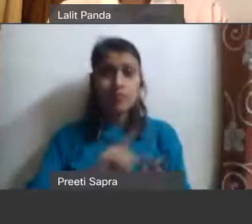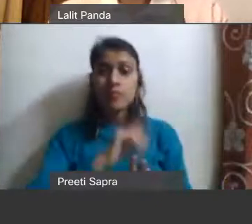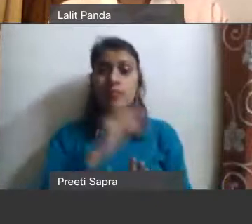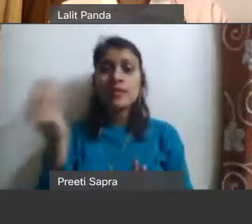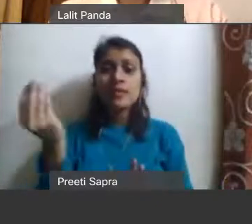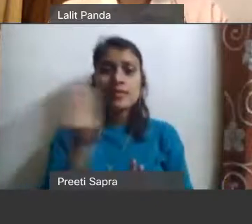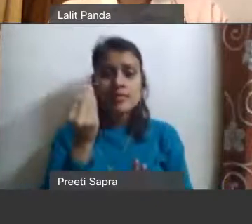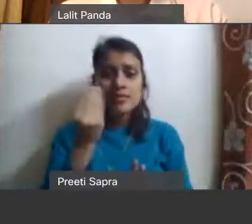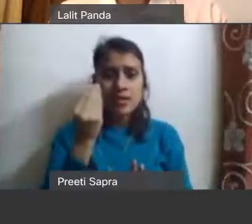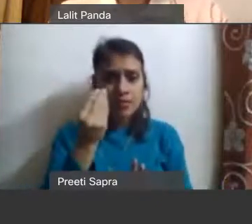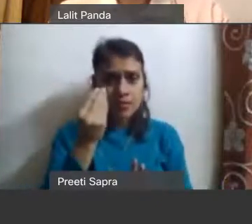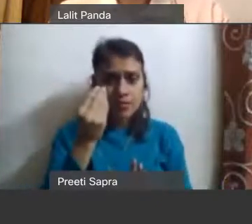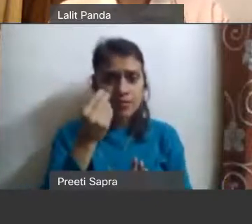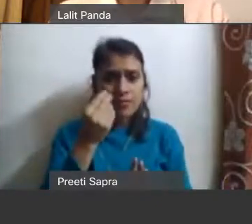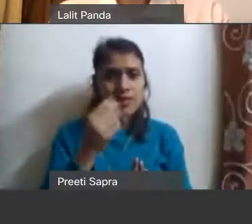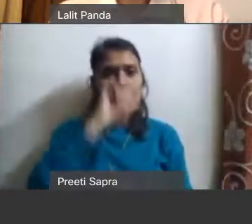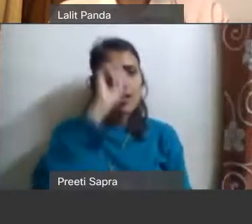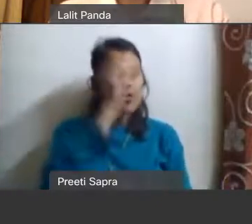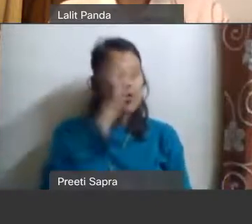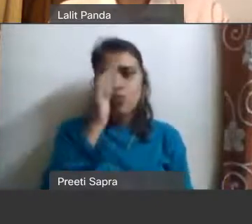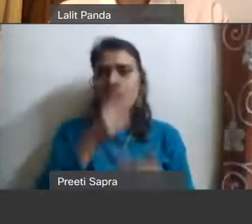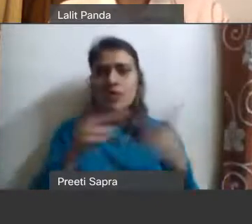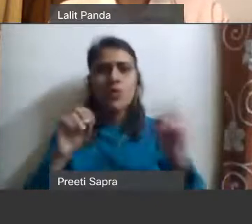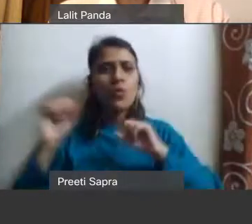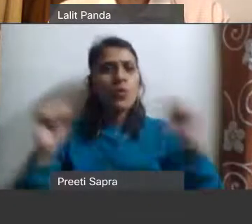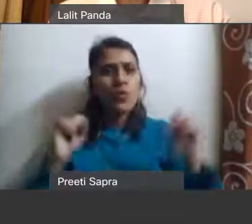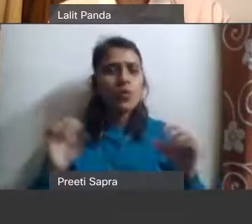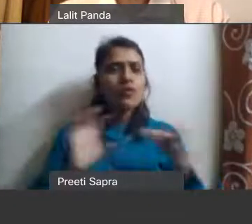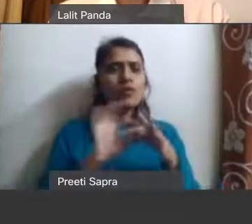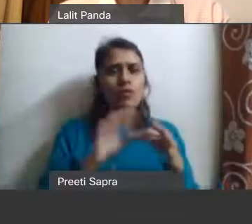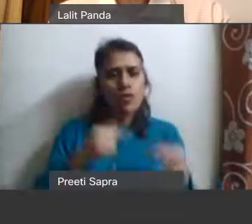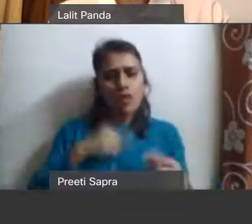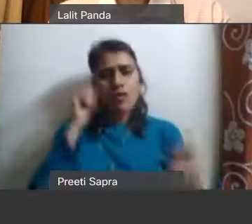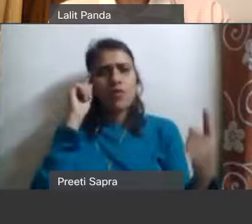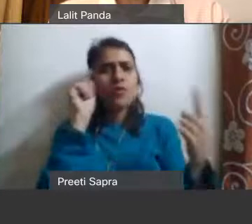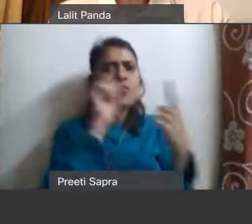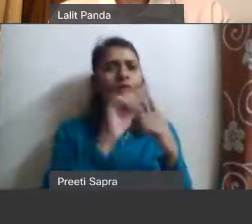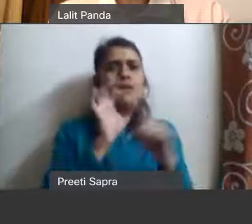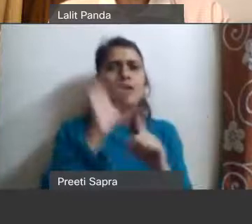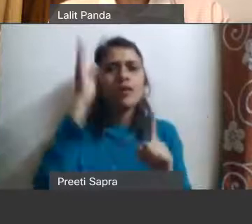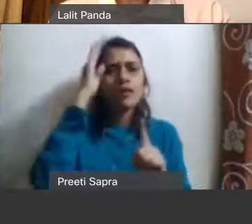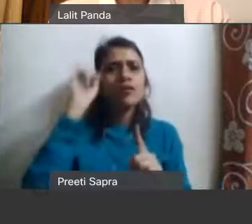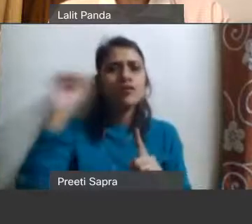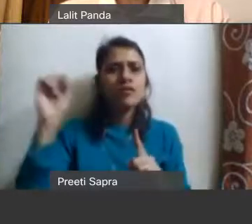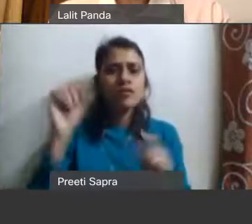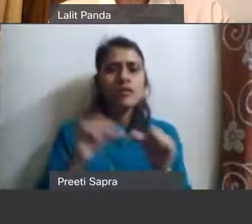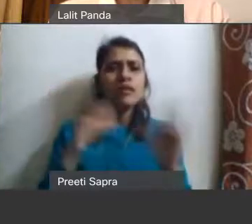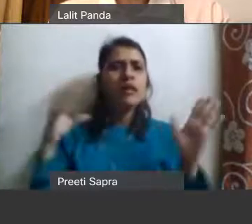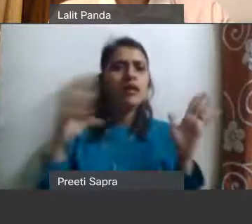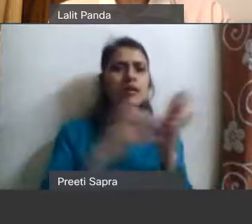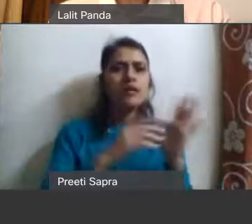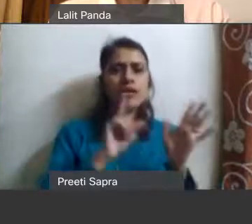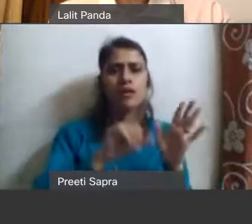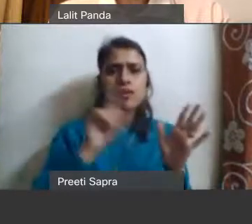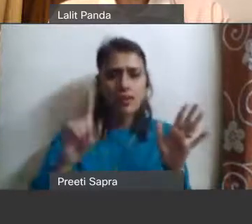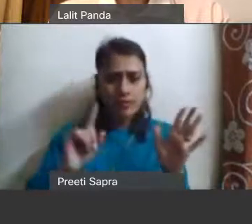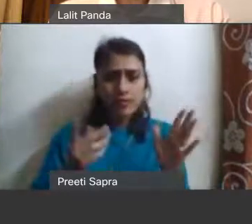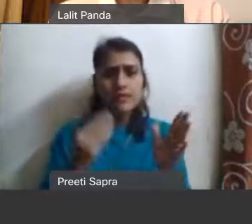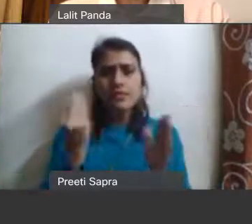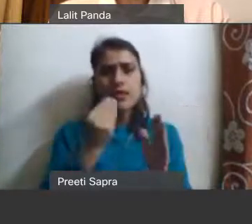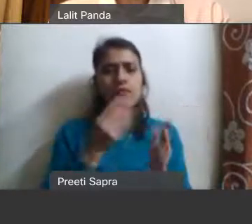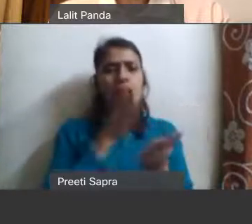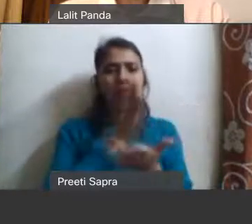religious communities coming from Pakistan, Bangladesh, and Afghanistan. That is our purpose, and we are authorized under Article 11. And the classifications which we